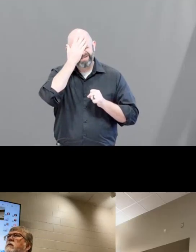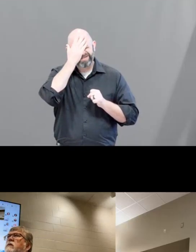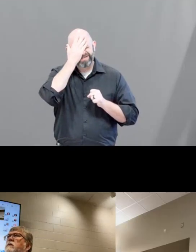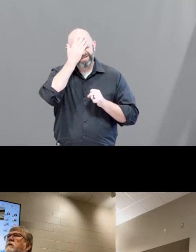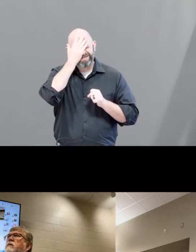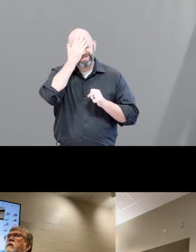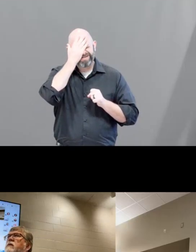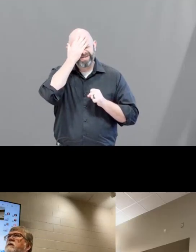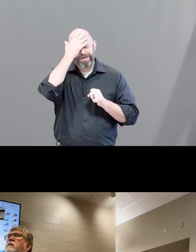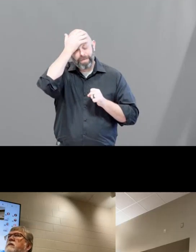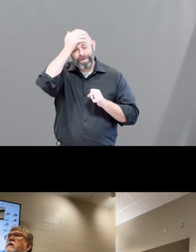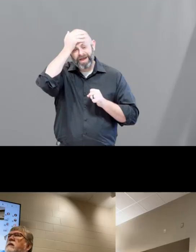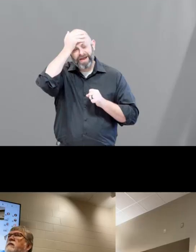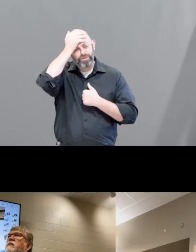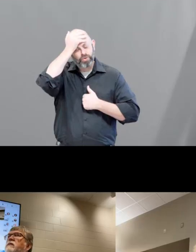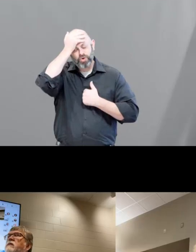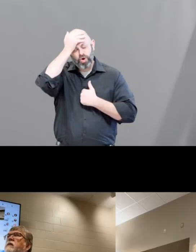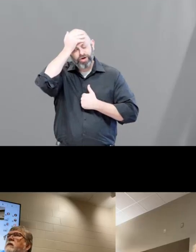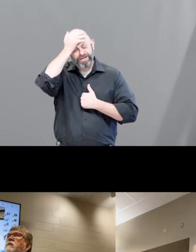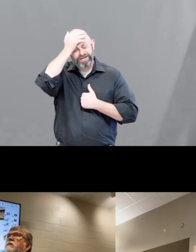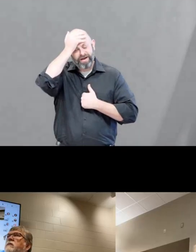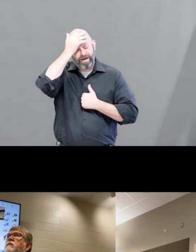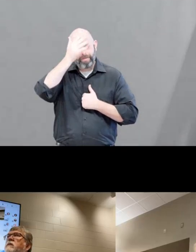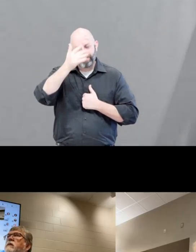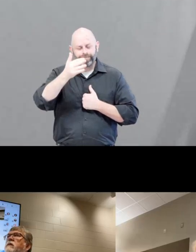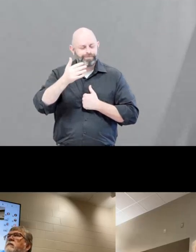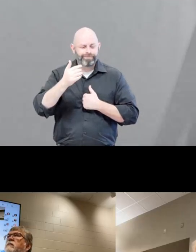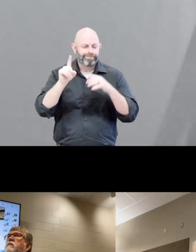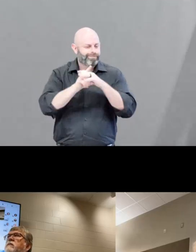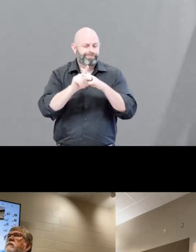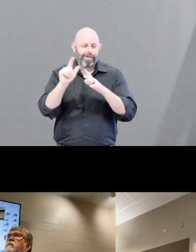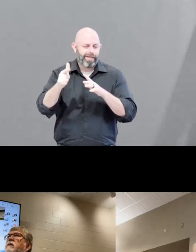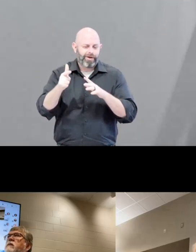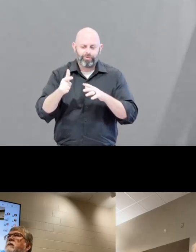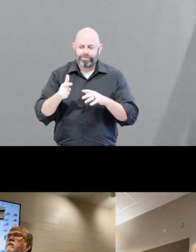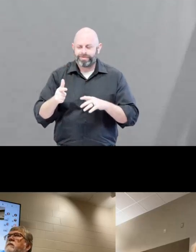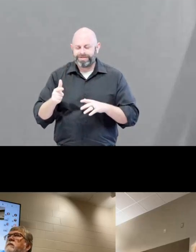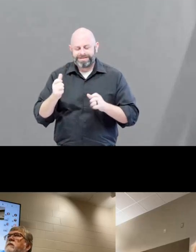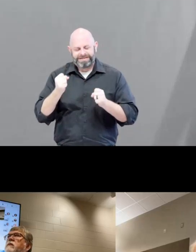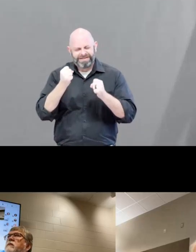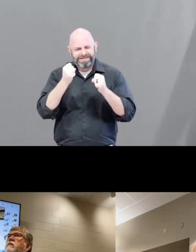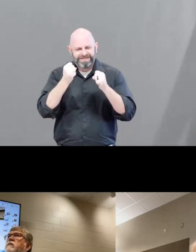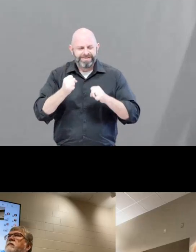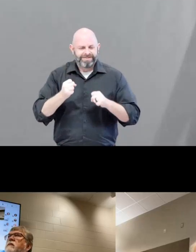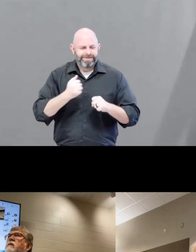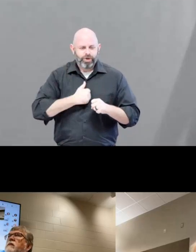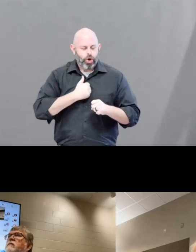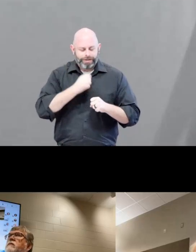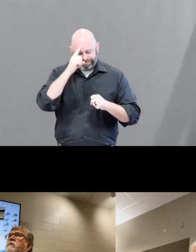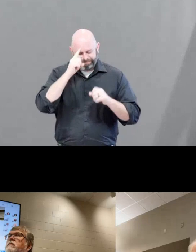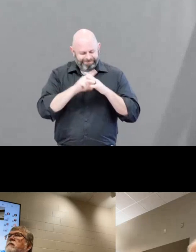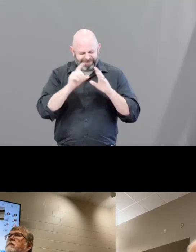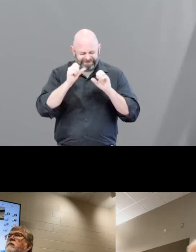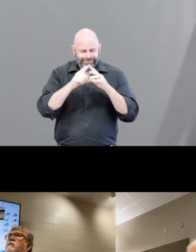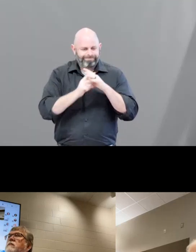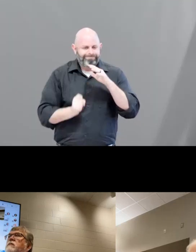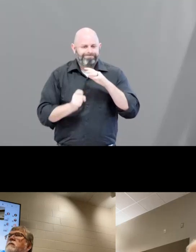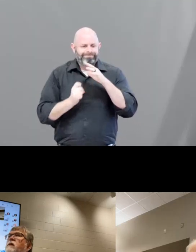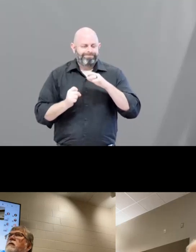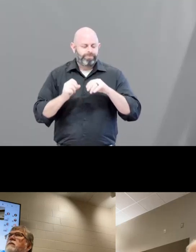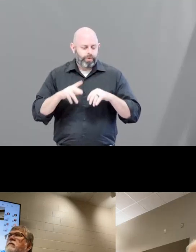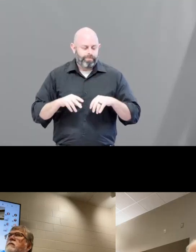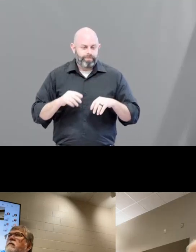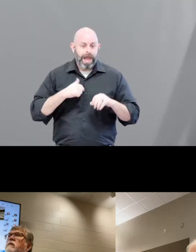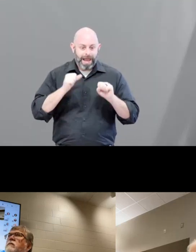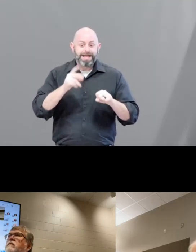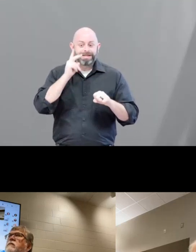I'm drawing a blank, I'm so sorry. It will come to me. That's okay. It will come to me.